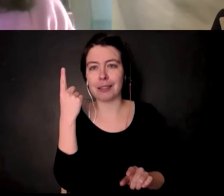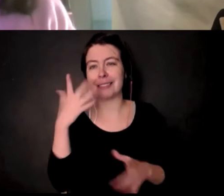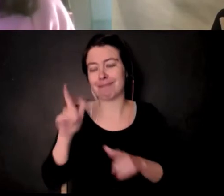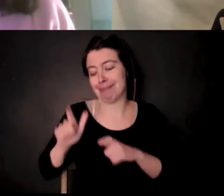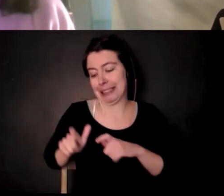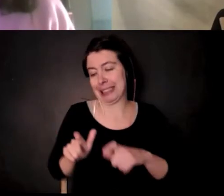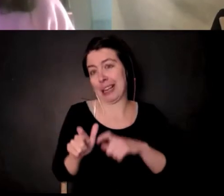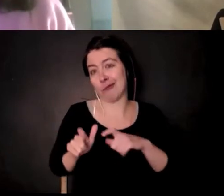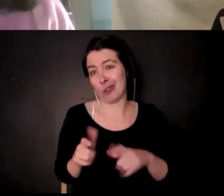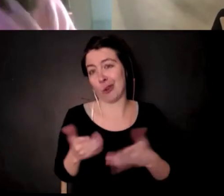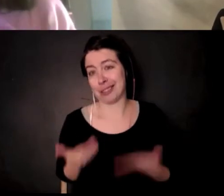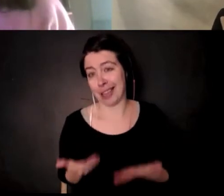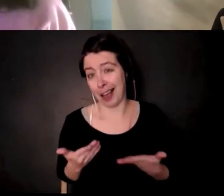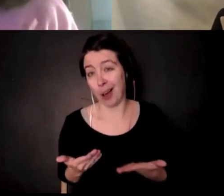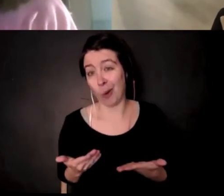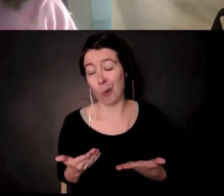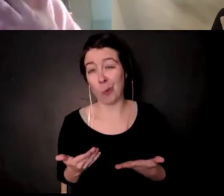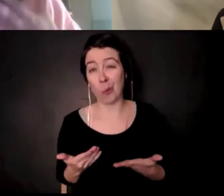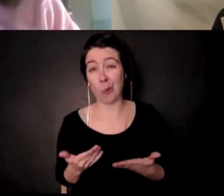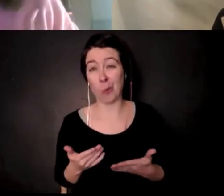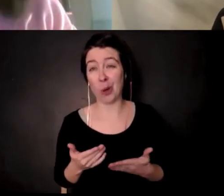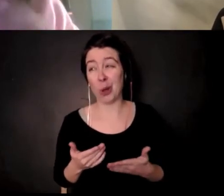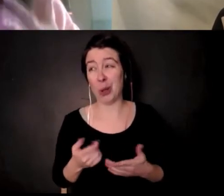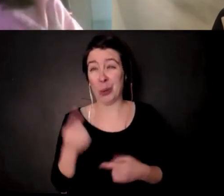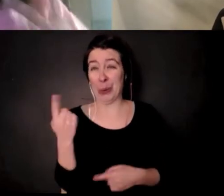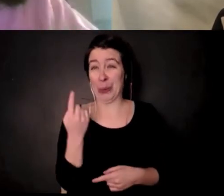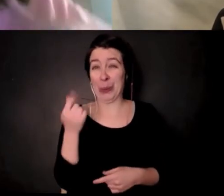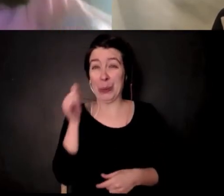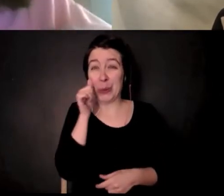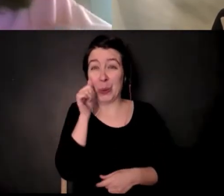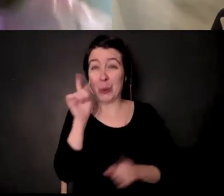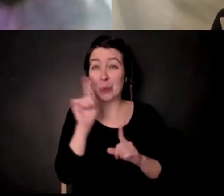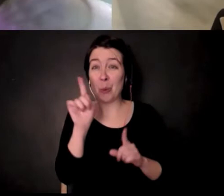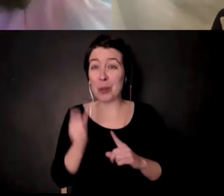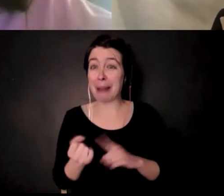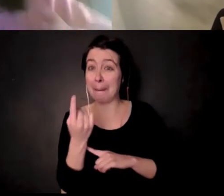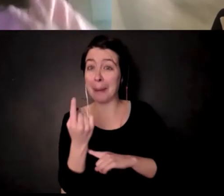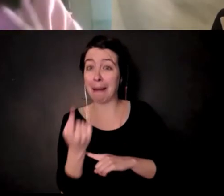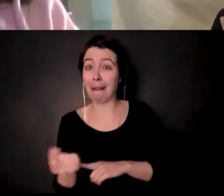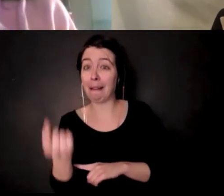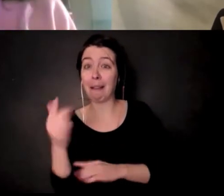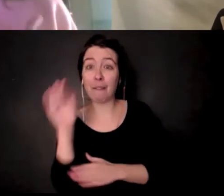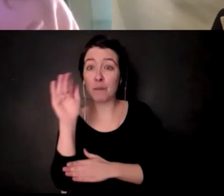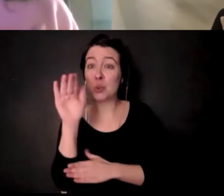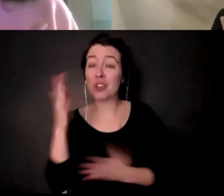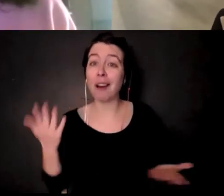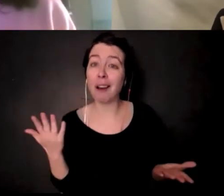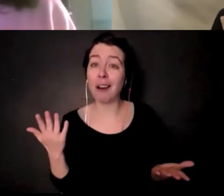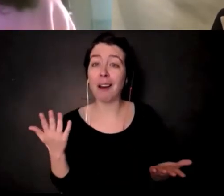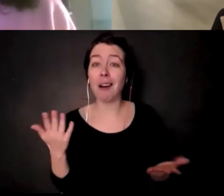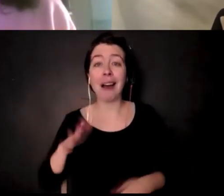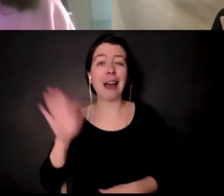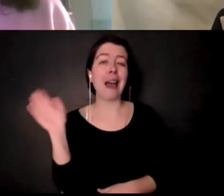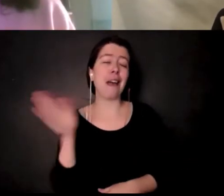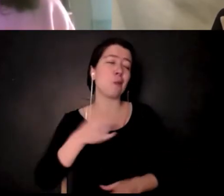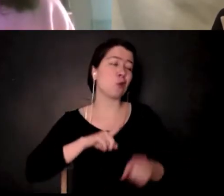no one really knows what's going on, and I think everyone's just trying to just keep keep going and reacting